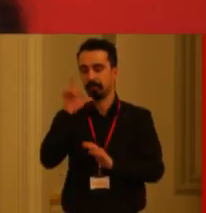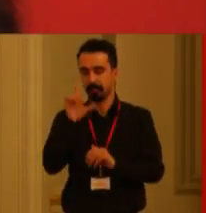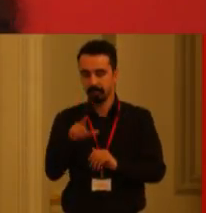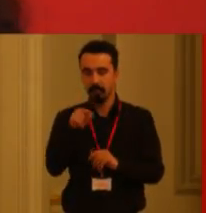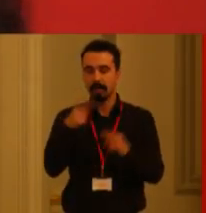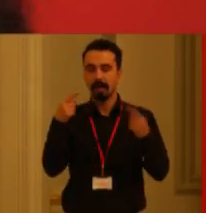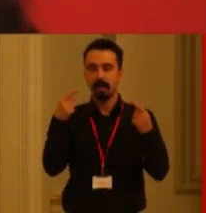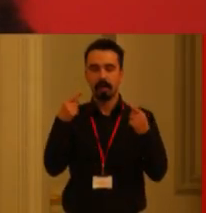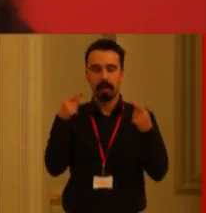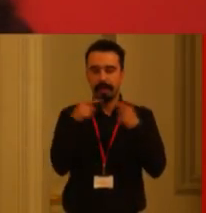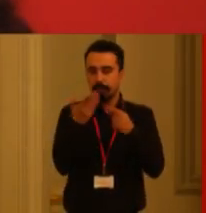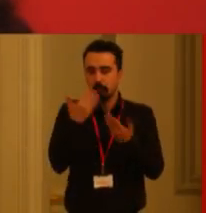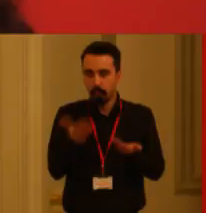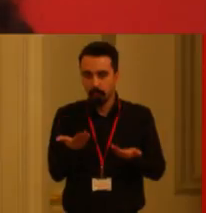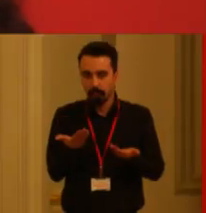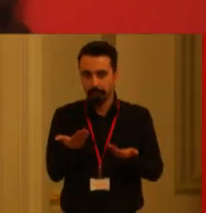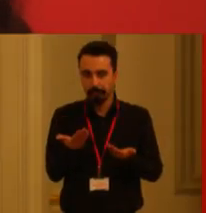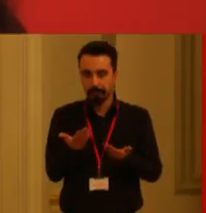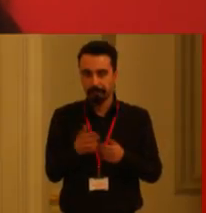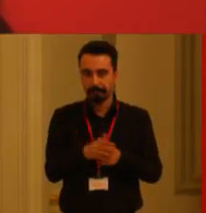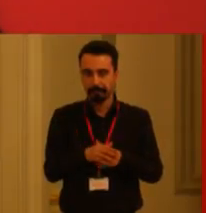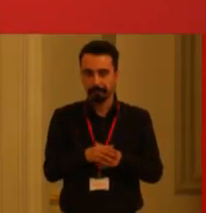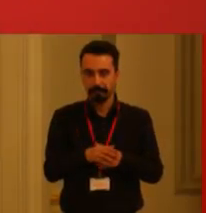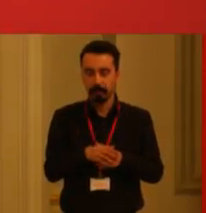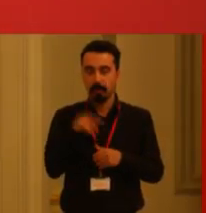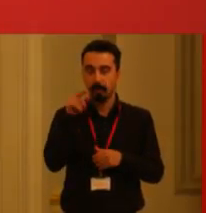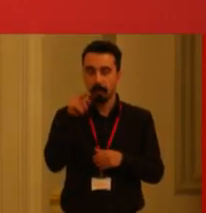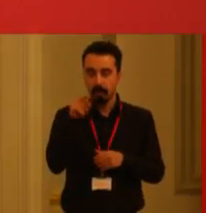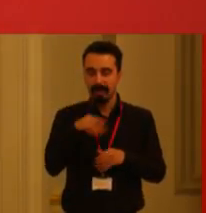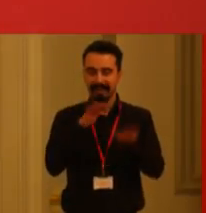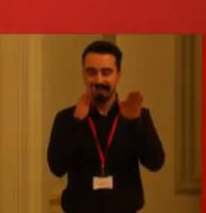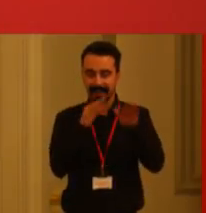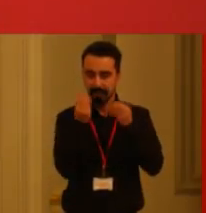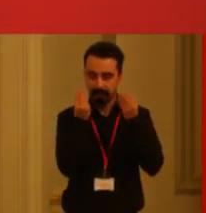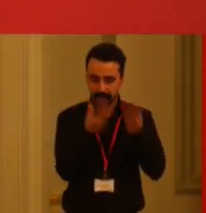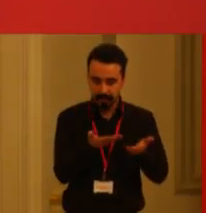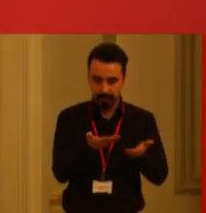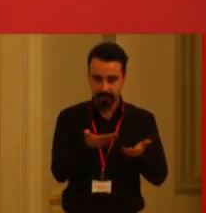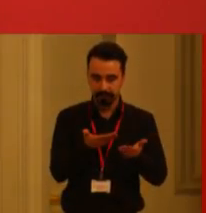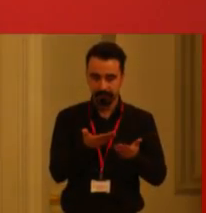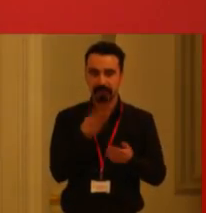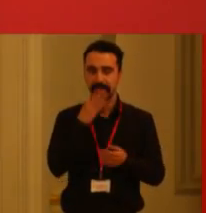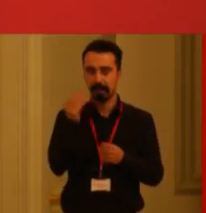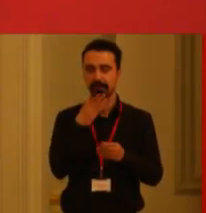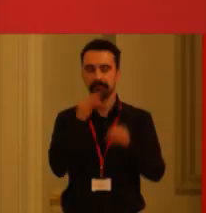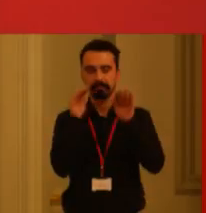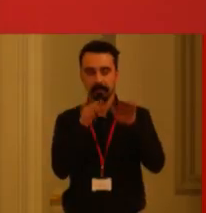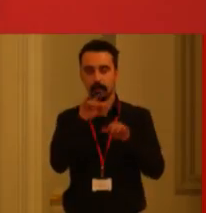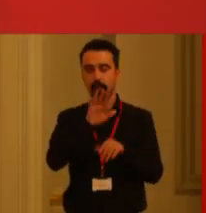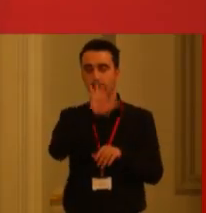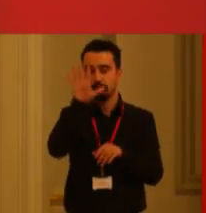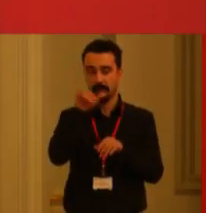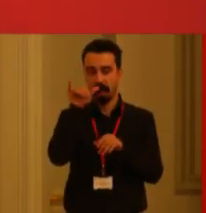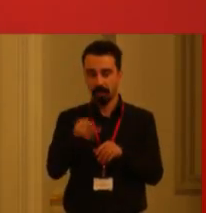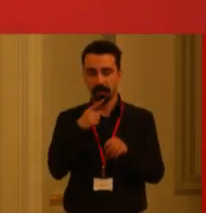or barriers in front of these basic rights, because participation is closely related to that. So only with the condition that young people